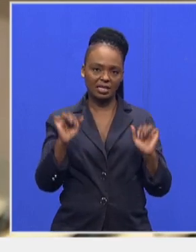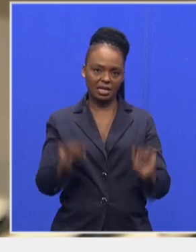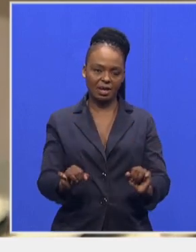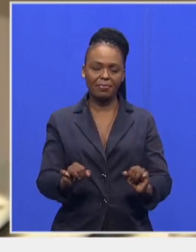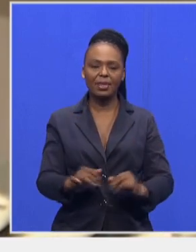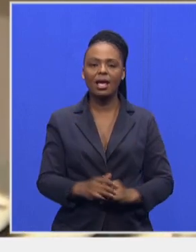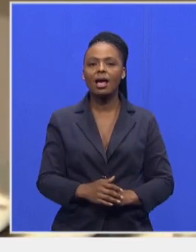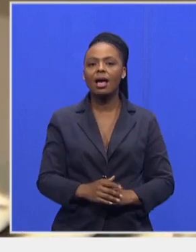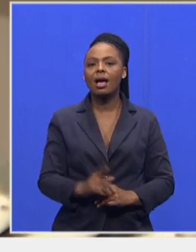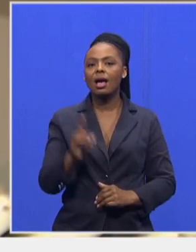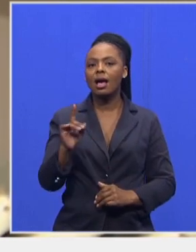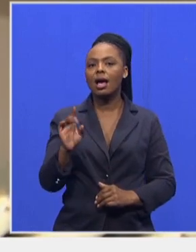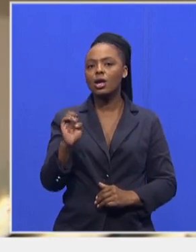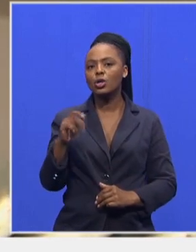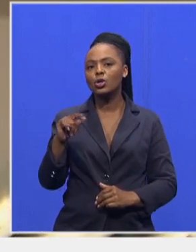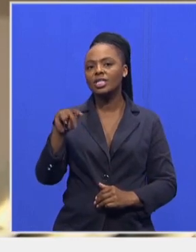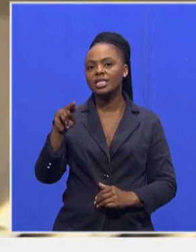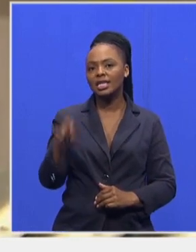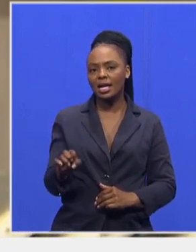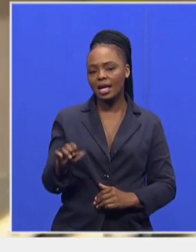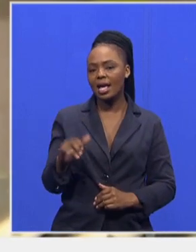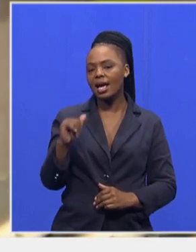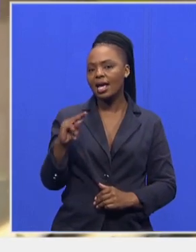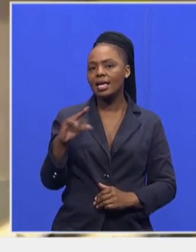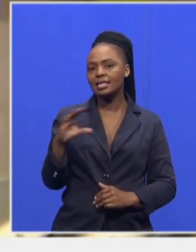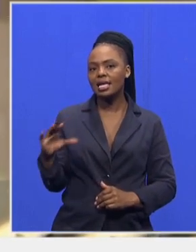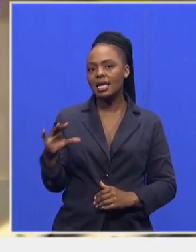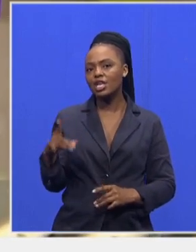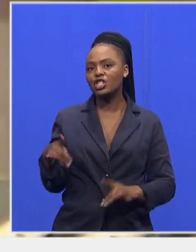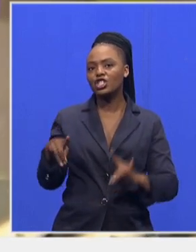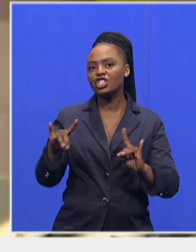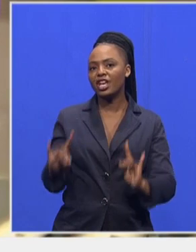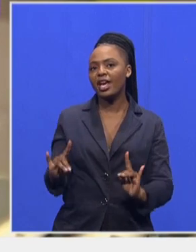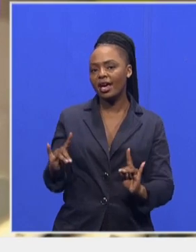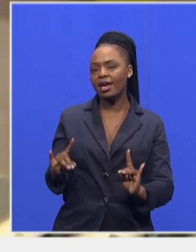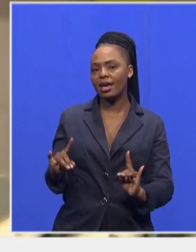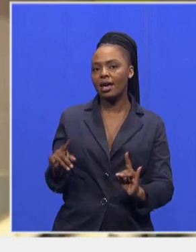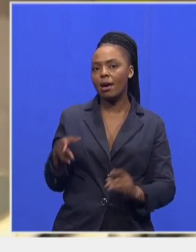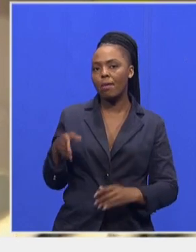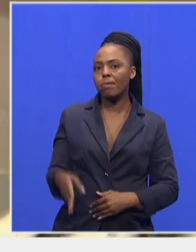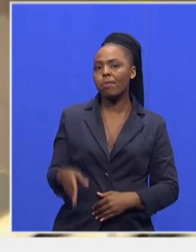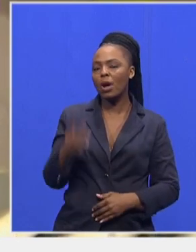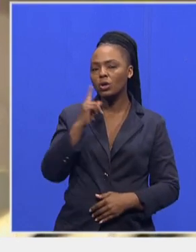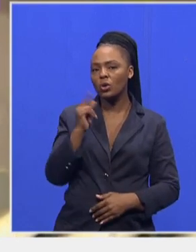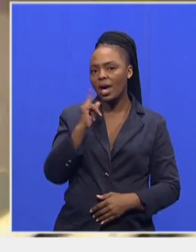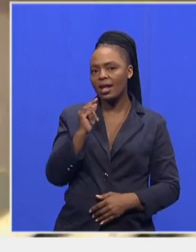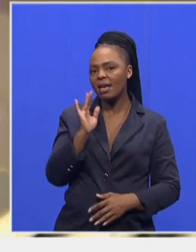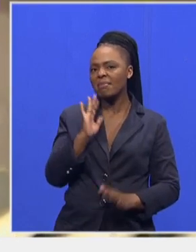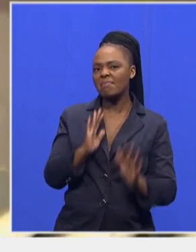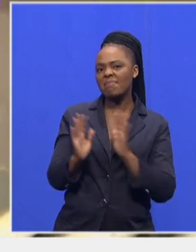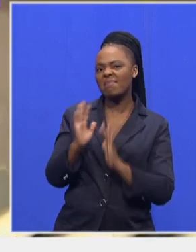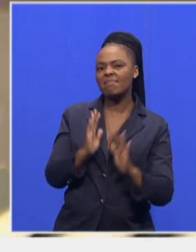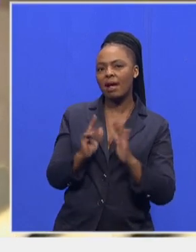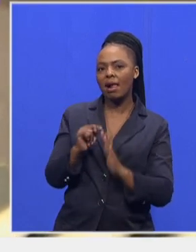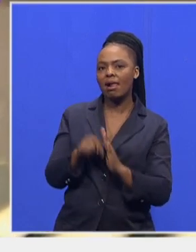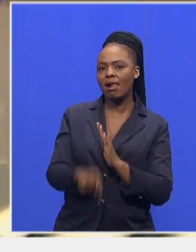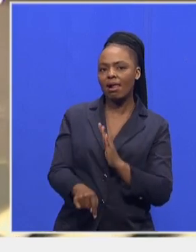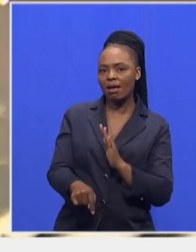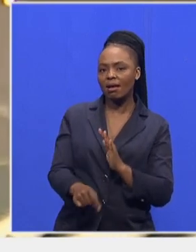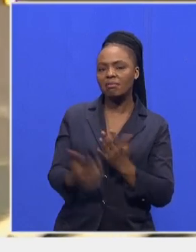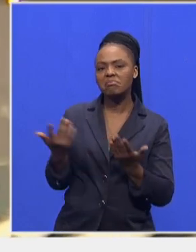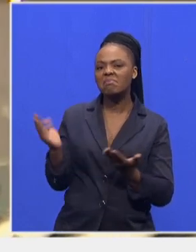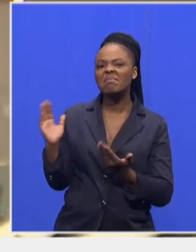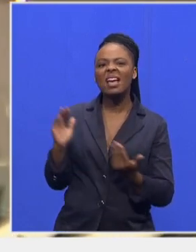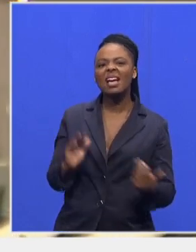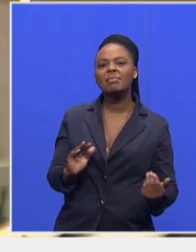the ANC chairperson here in Tshwane, joins me to outline some of the detail around what we can